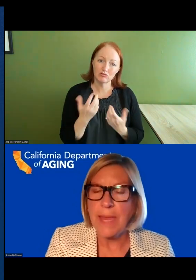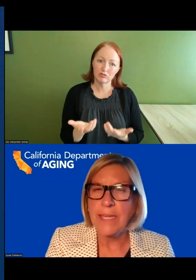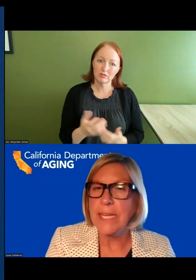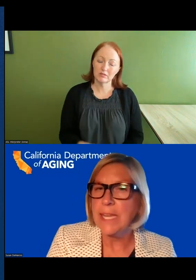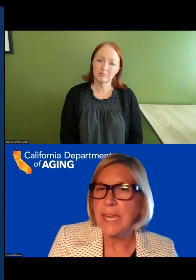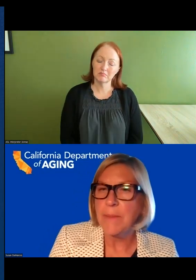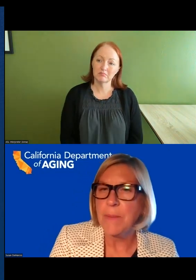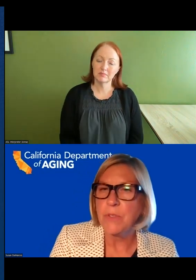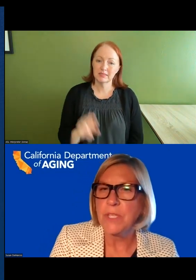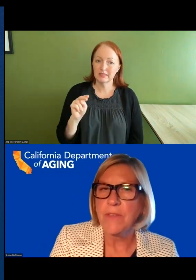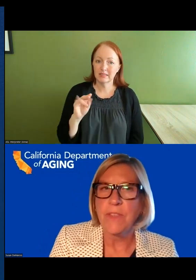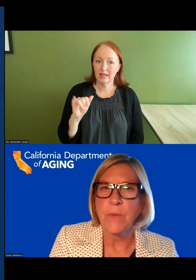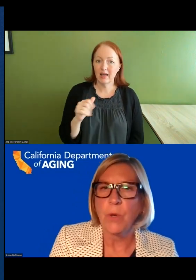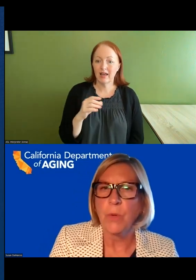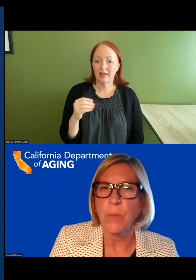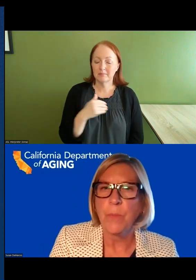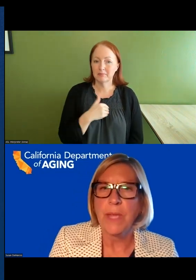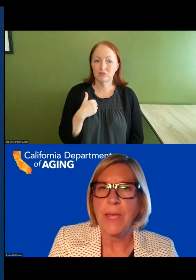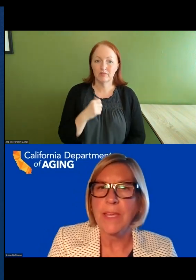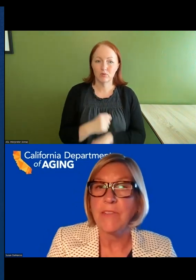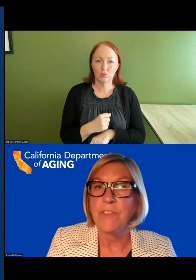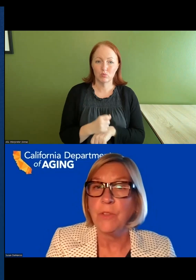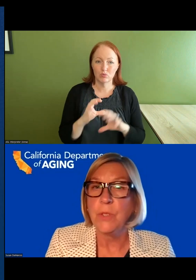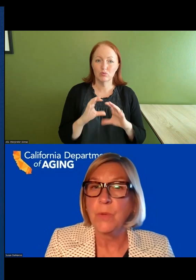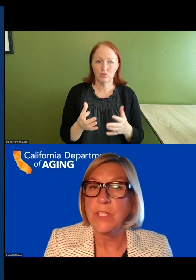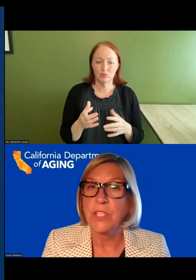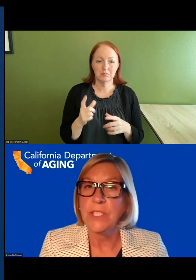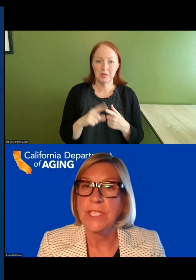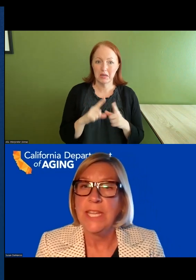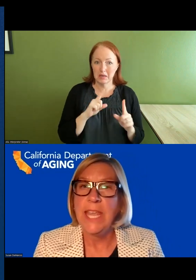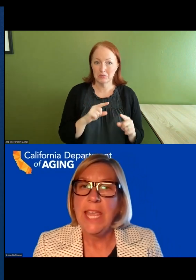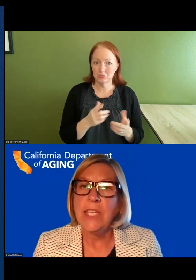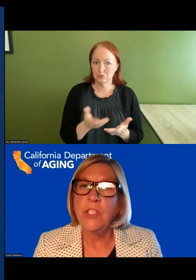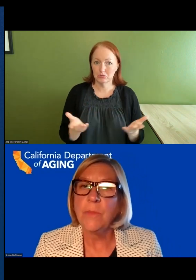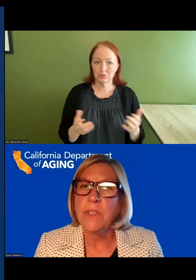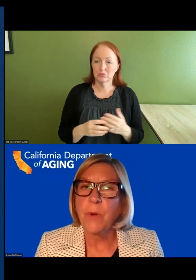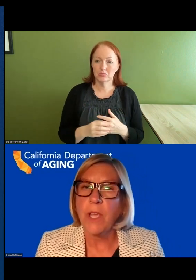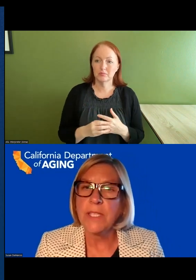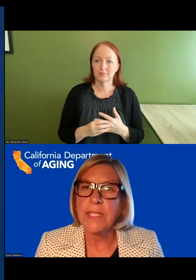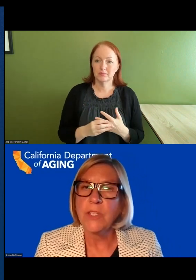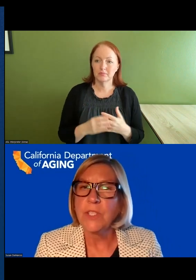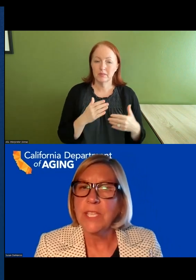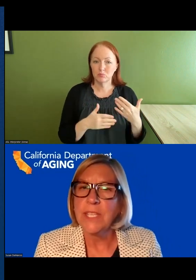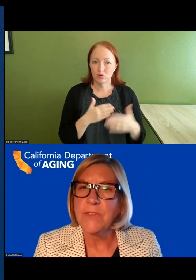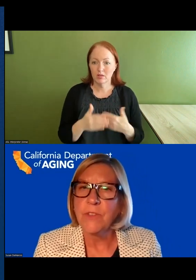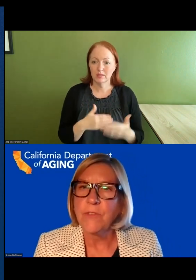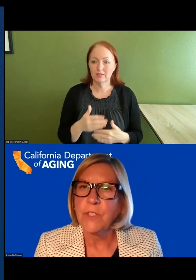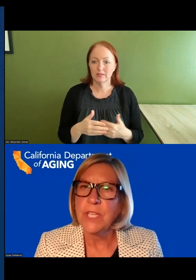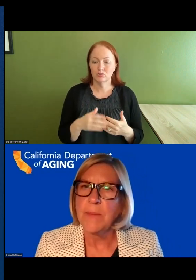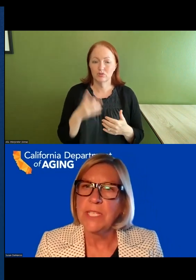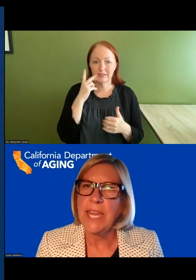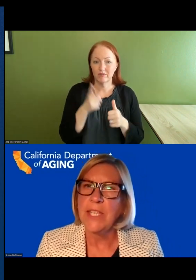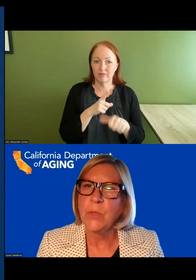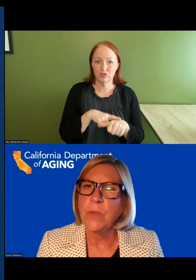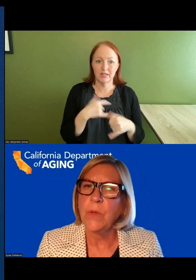and Nina and members of the work group can field those questions. In terms of process, you're seeing this for the first